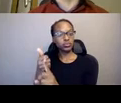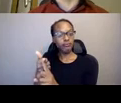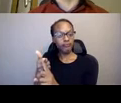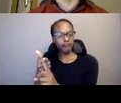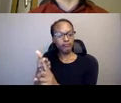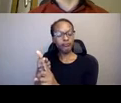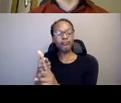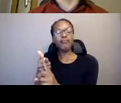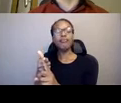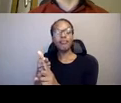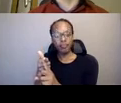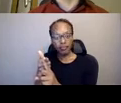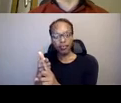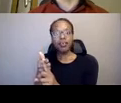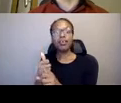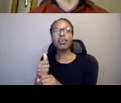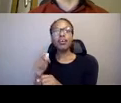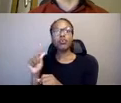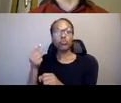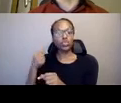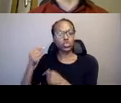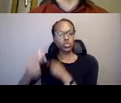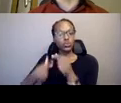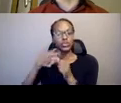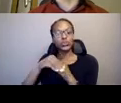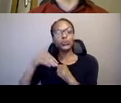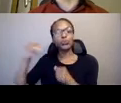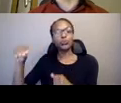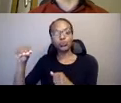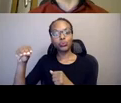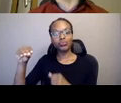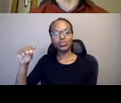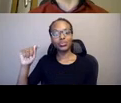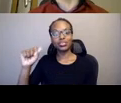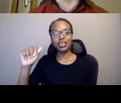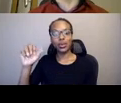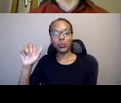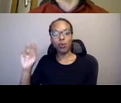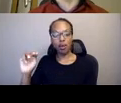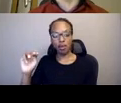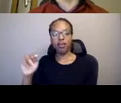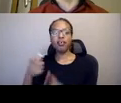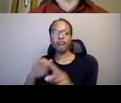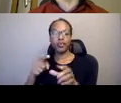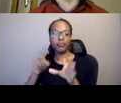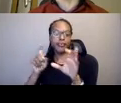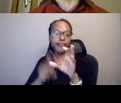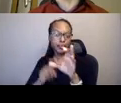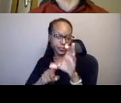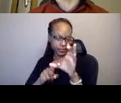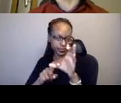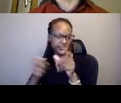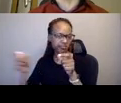of artists who moved to Taiwan from the Communist Revolution. And since the